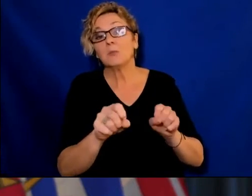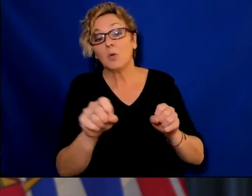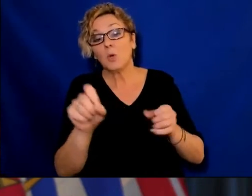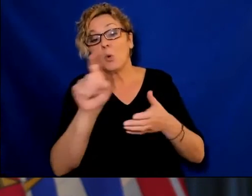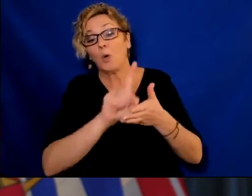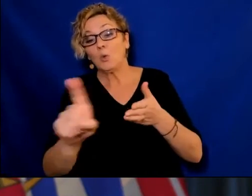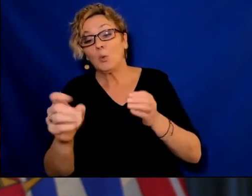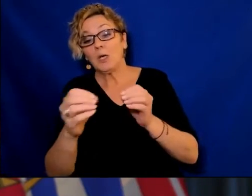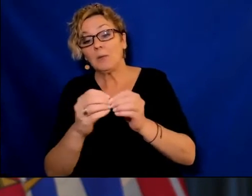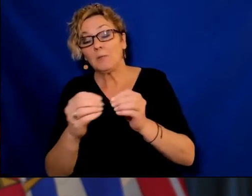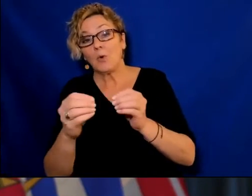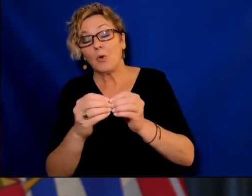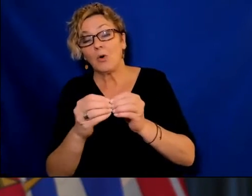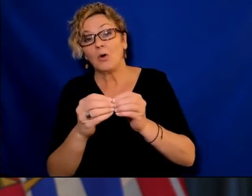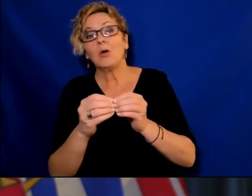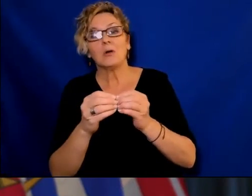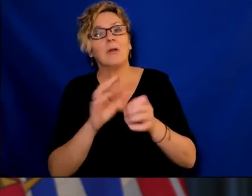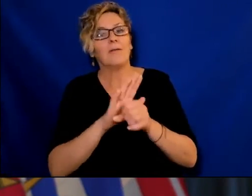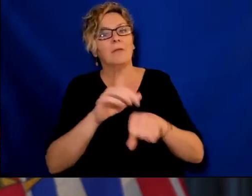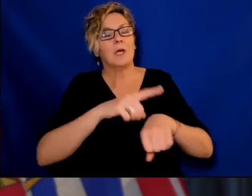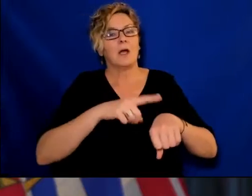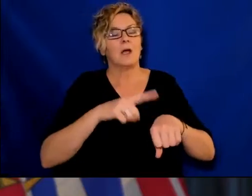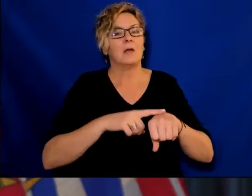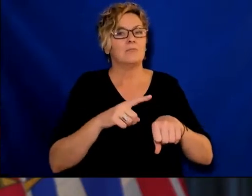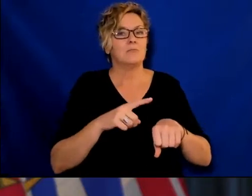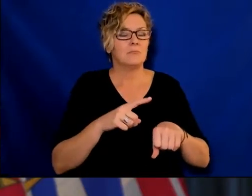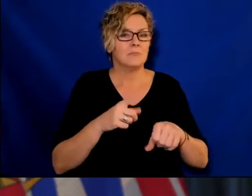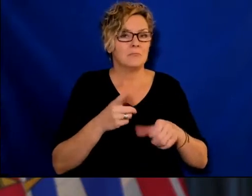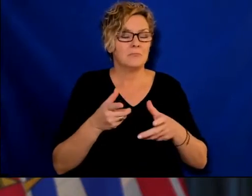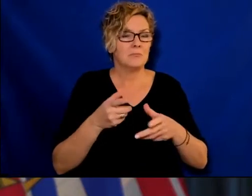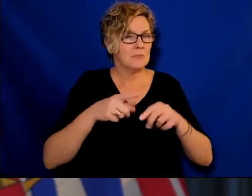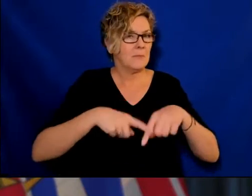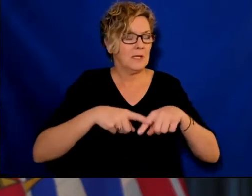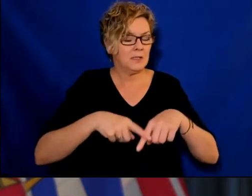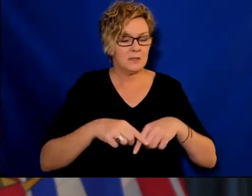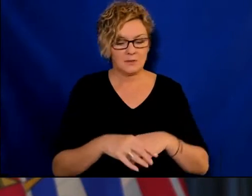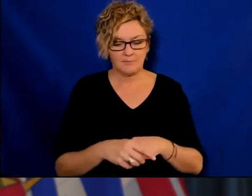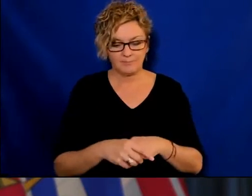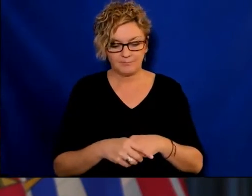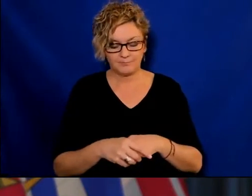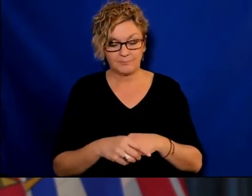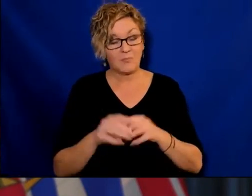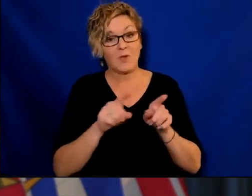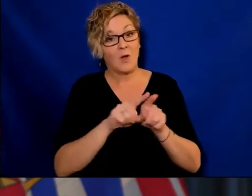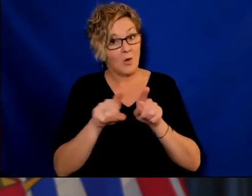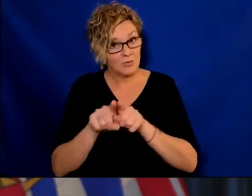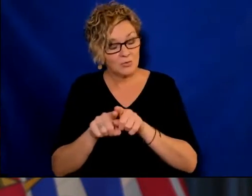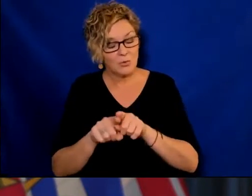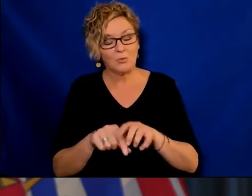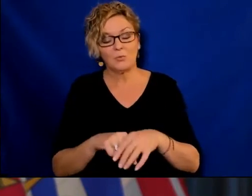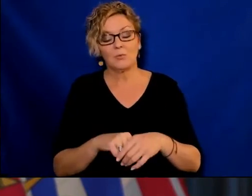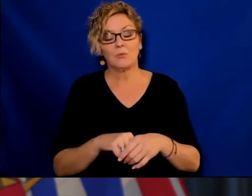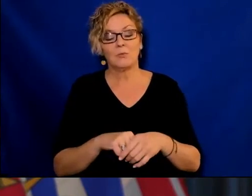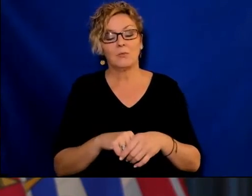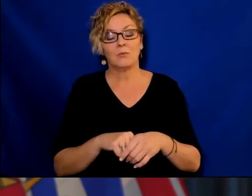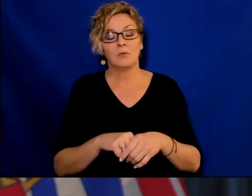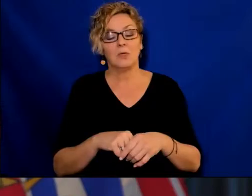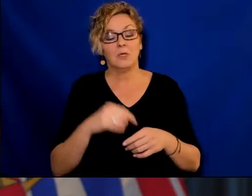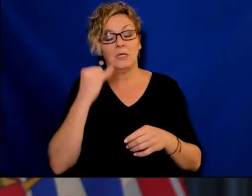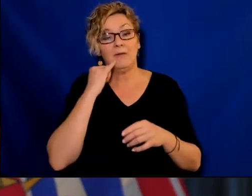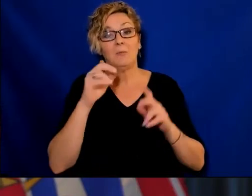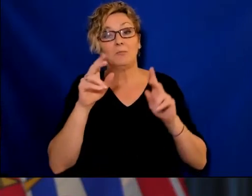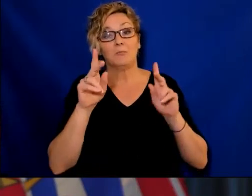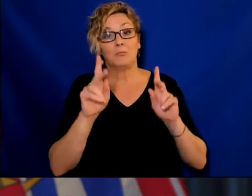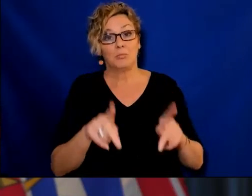exposed. And when somebody is exposed, it can take up to 14 days. That's the incubation period, we call it. So it can take up to 14